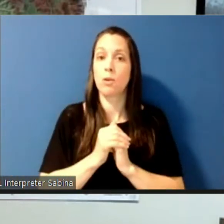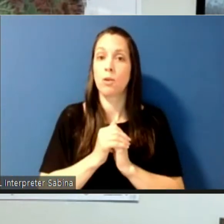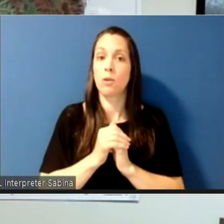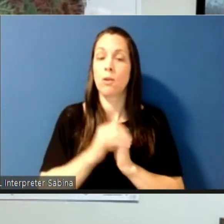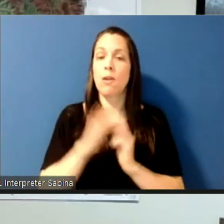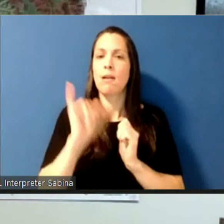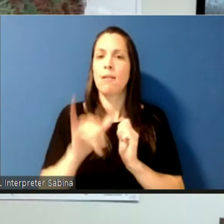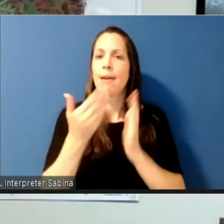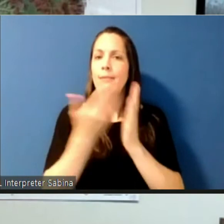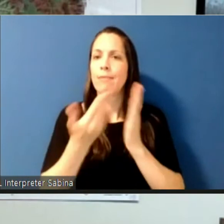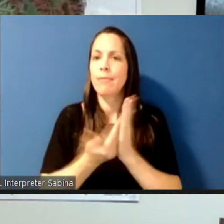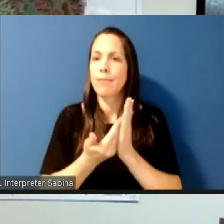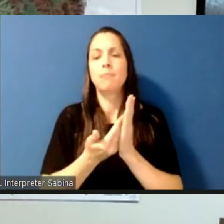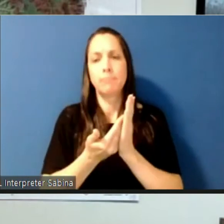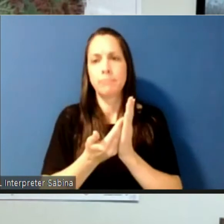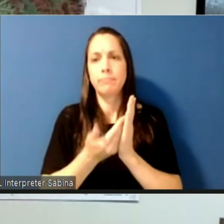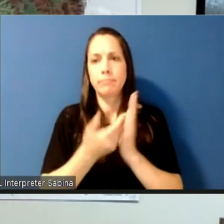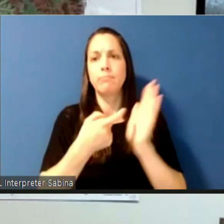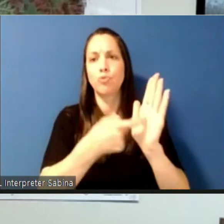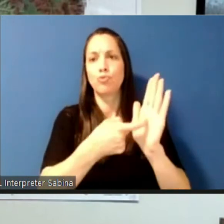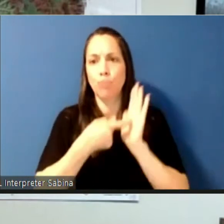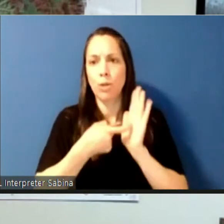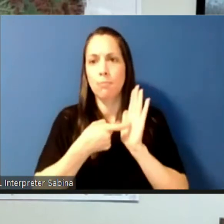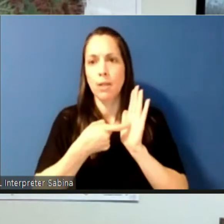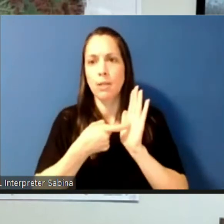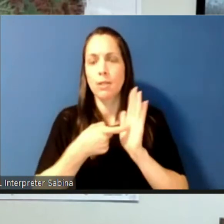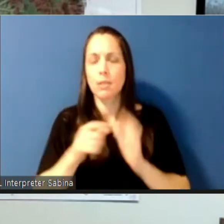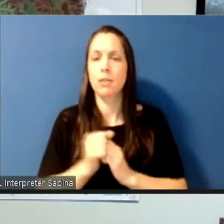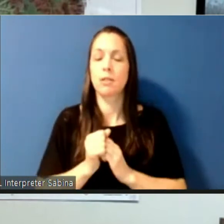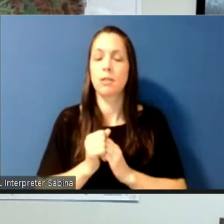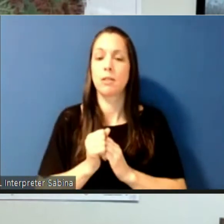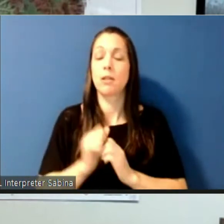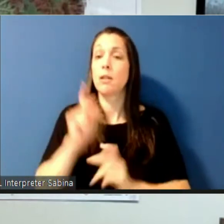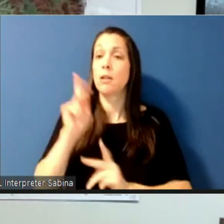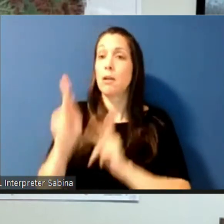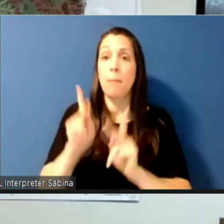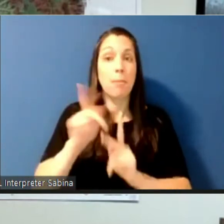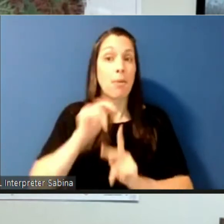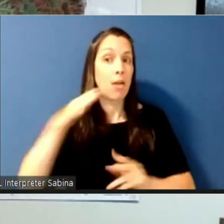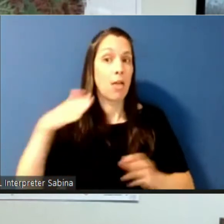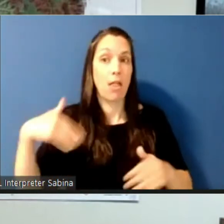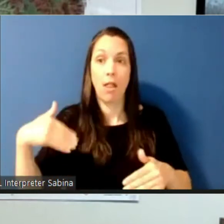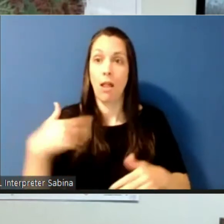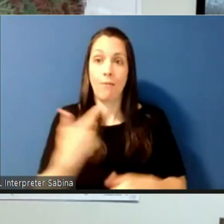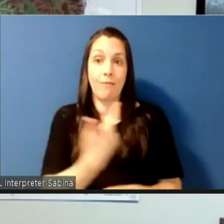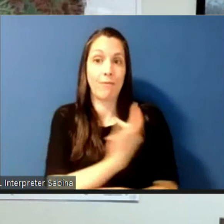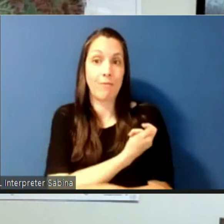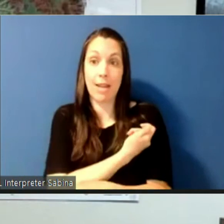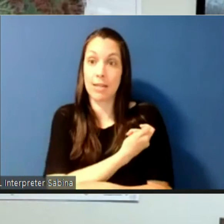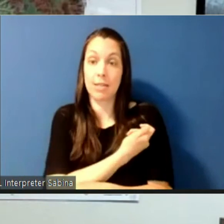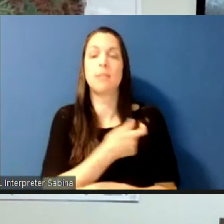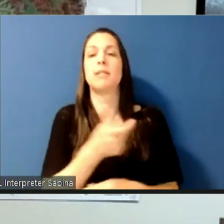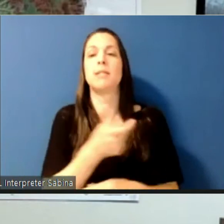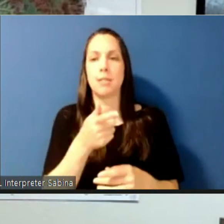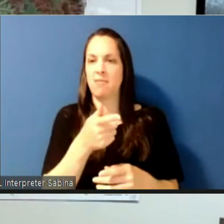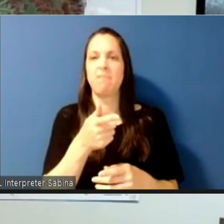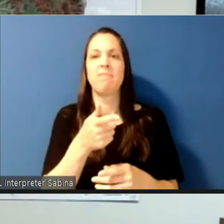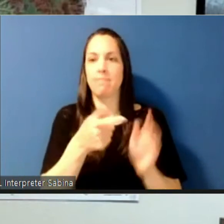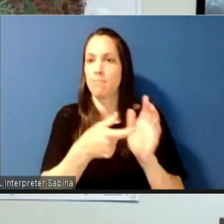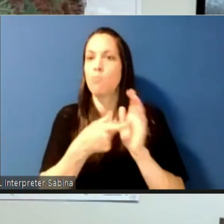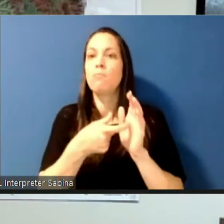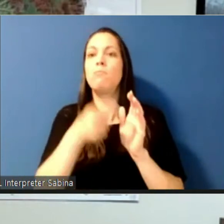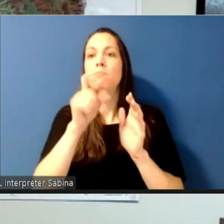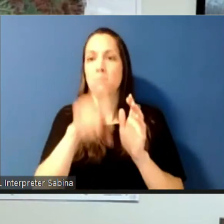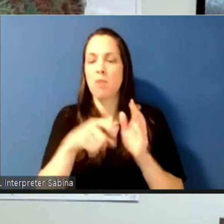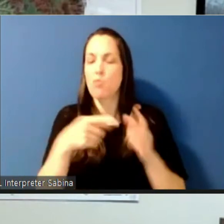verification is recommended. And unvaccinated individuals are still recommended to use a mask if they